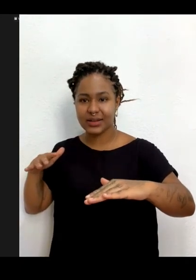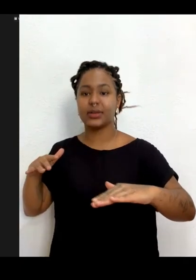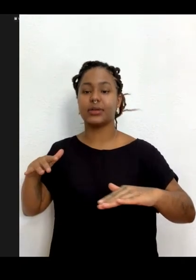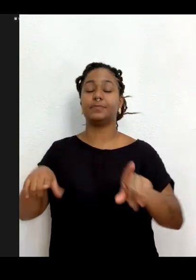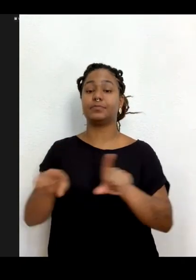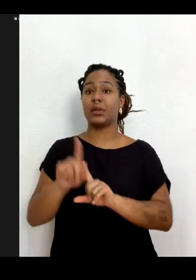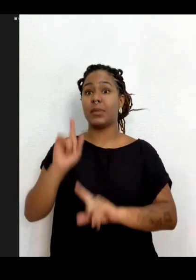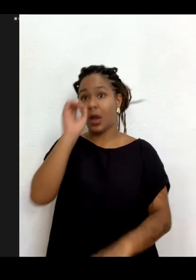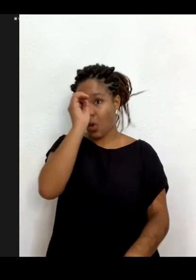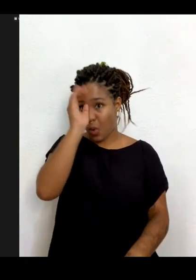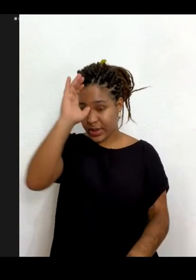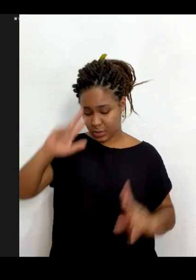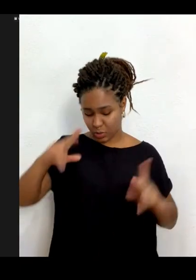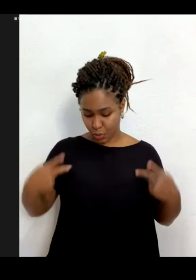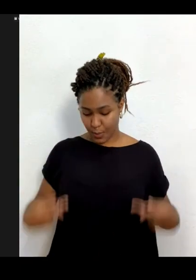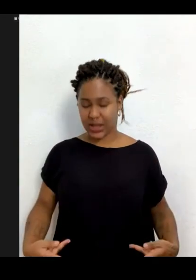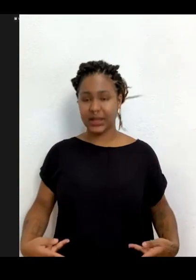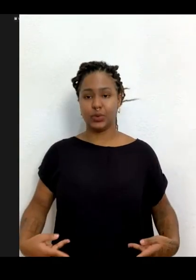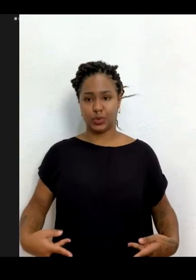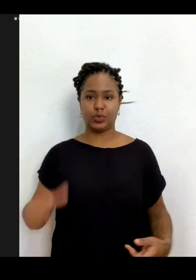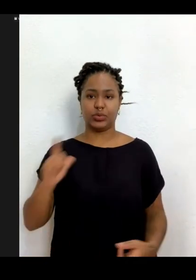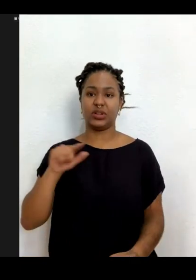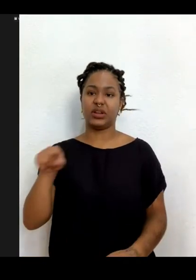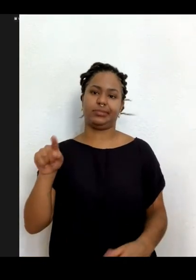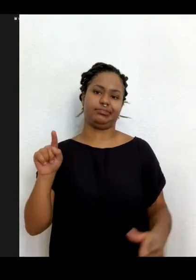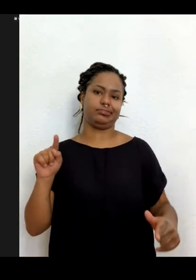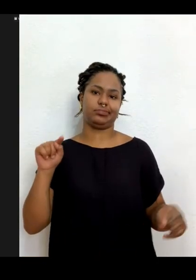foreign foreign